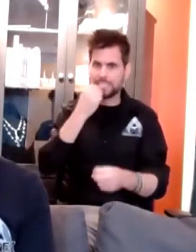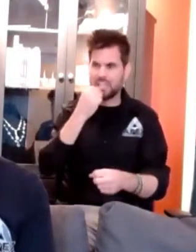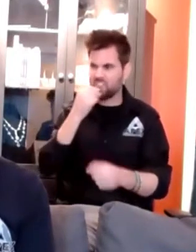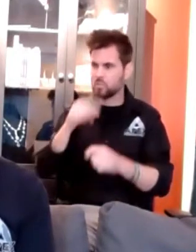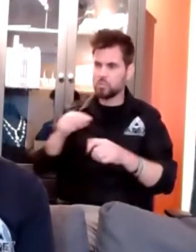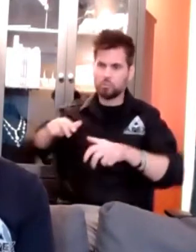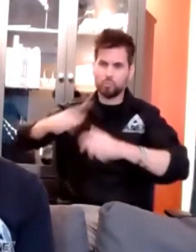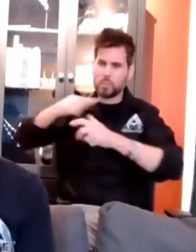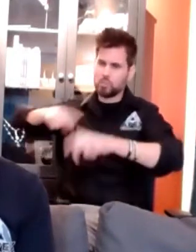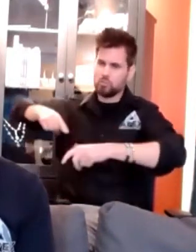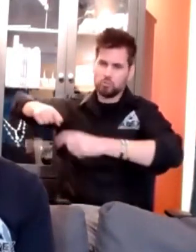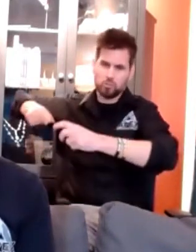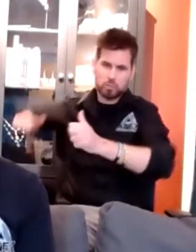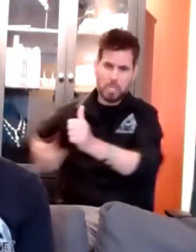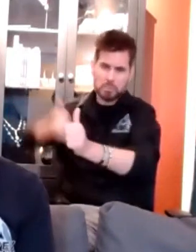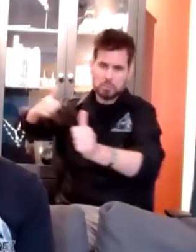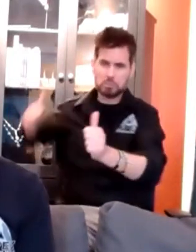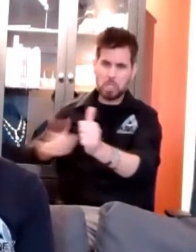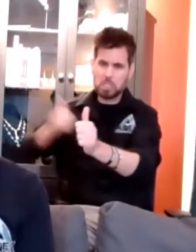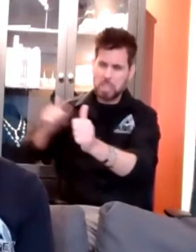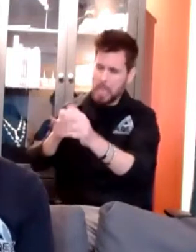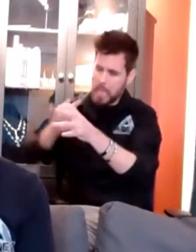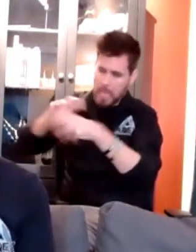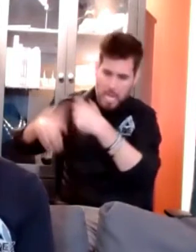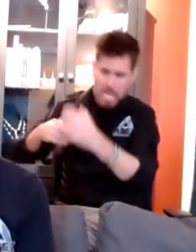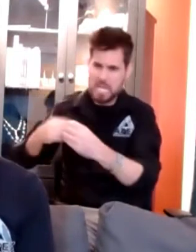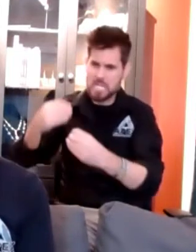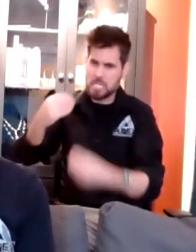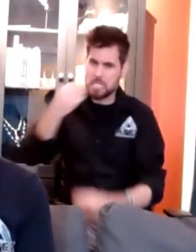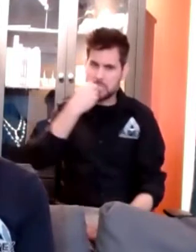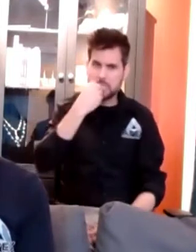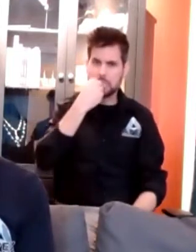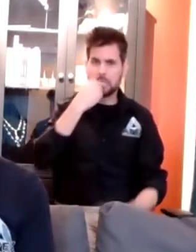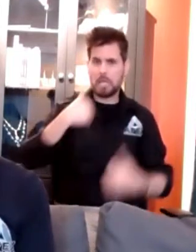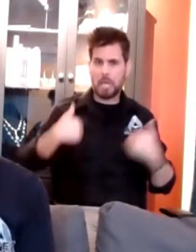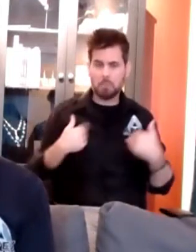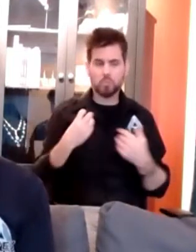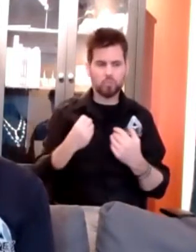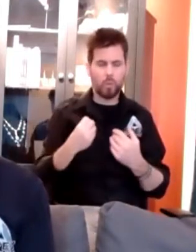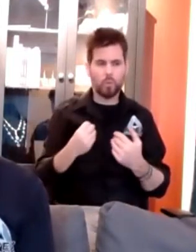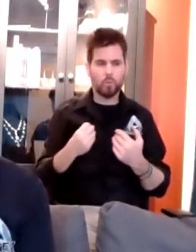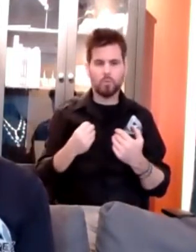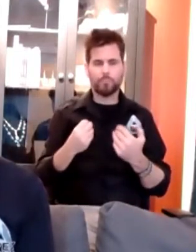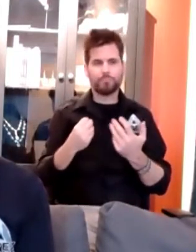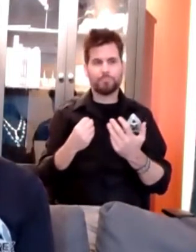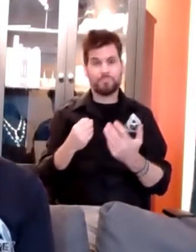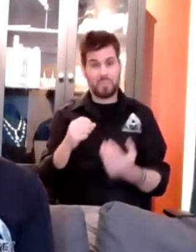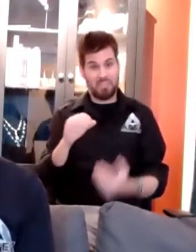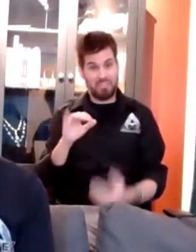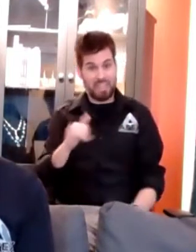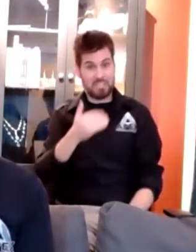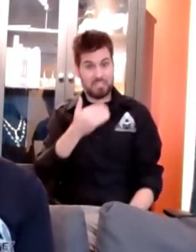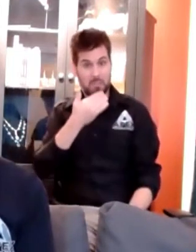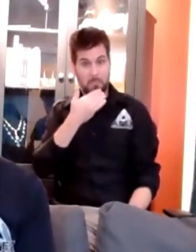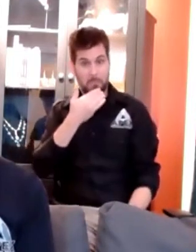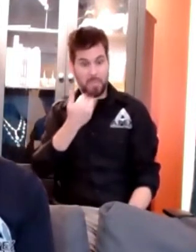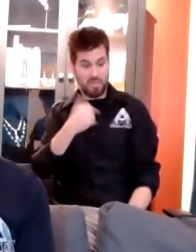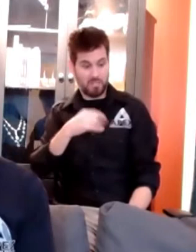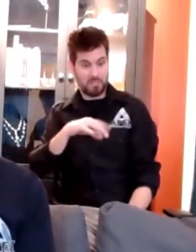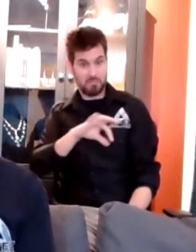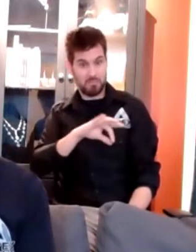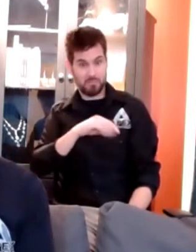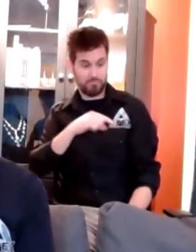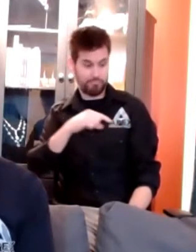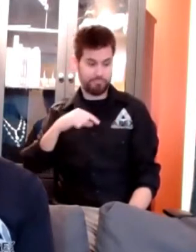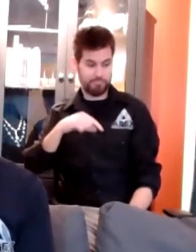sustain. However, is that something that is the most beneficial to them? Because we know that their lifespan in the wild